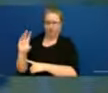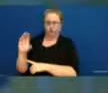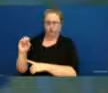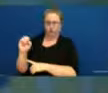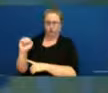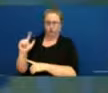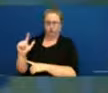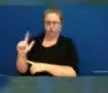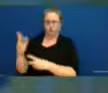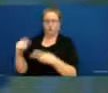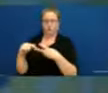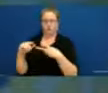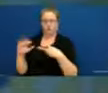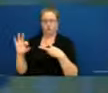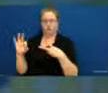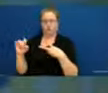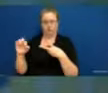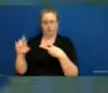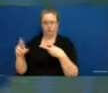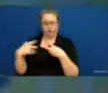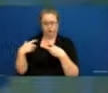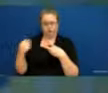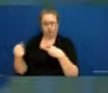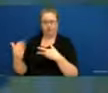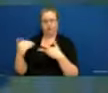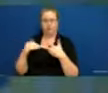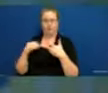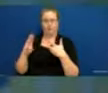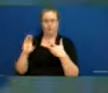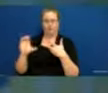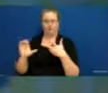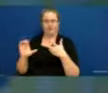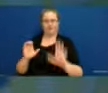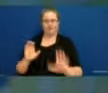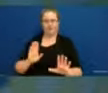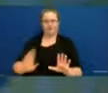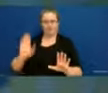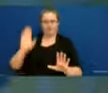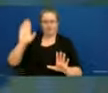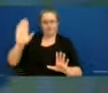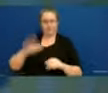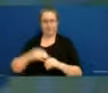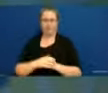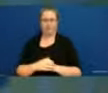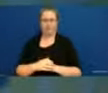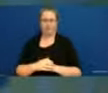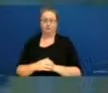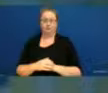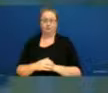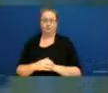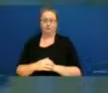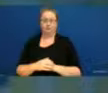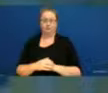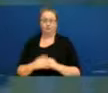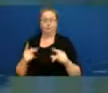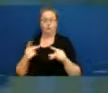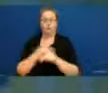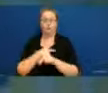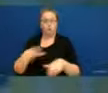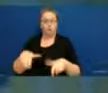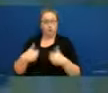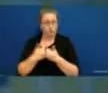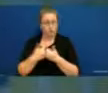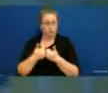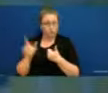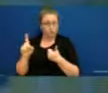Vancouver Coastal, Fraser Health, and the rest of BC. And what we can tell is that the challenge is clearly in